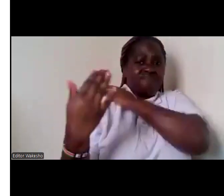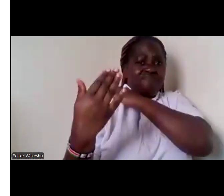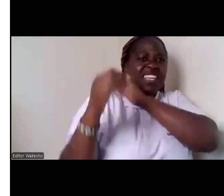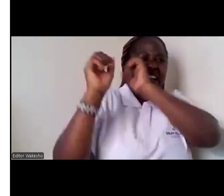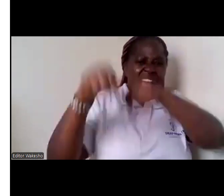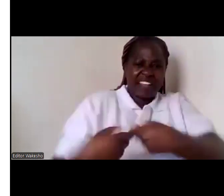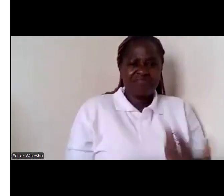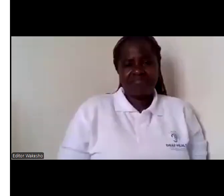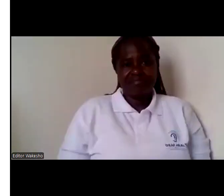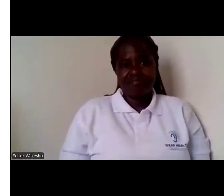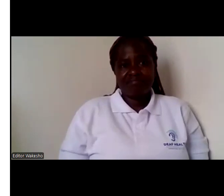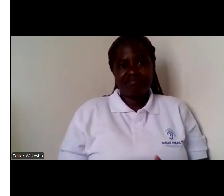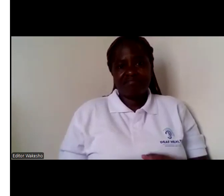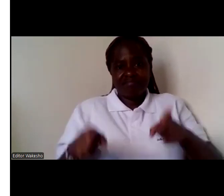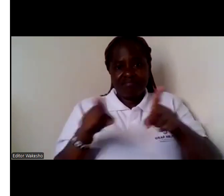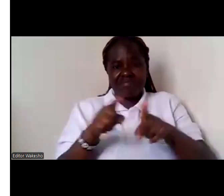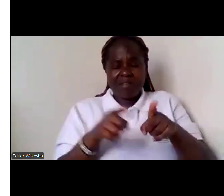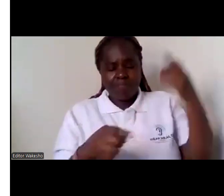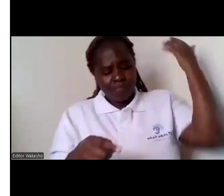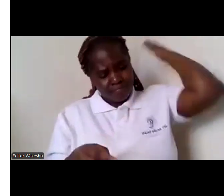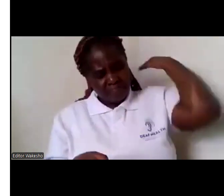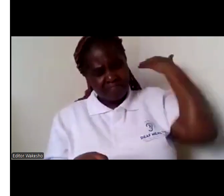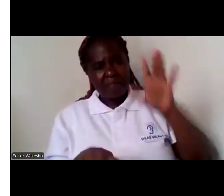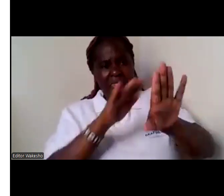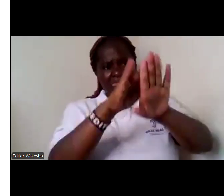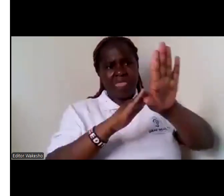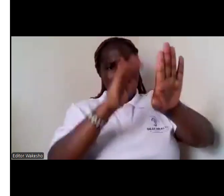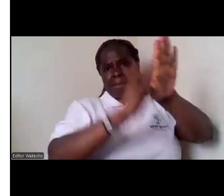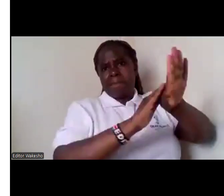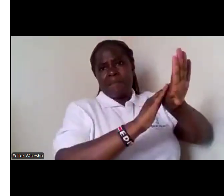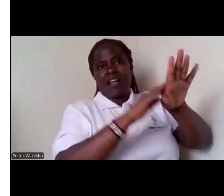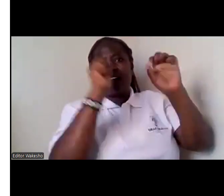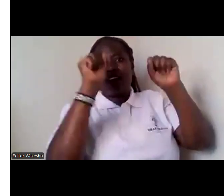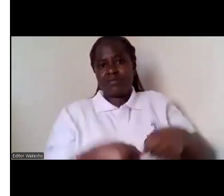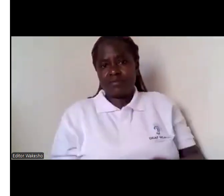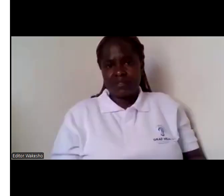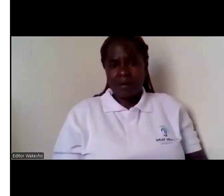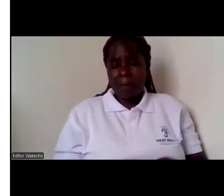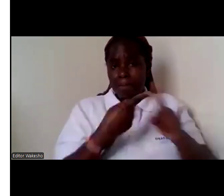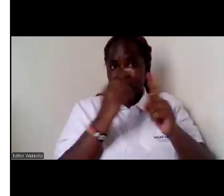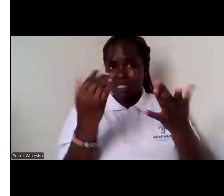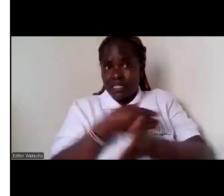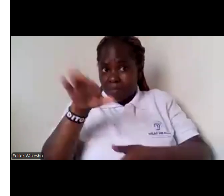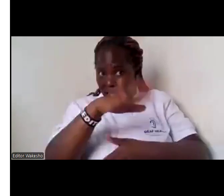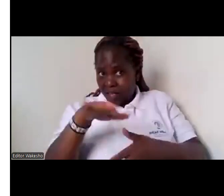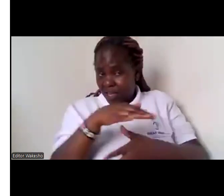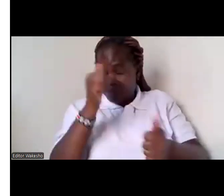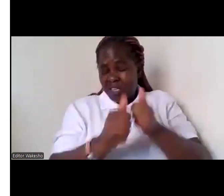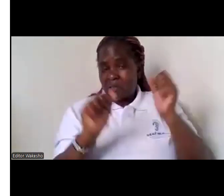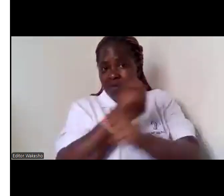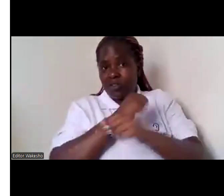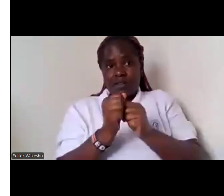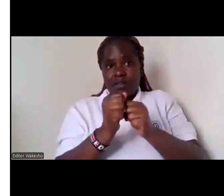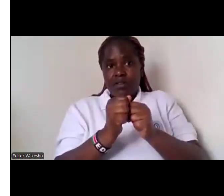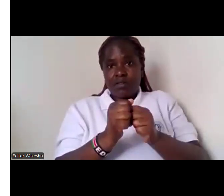and can also be put on the back. There are some certain places it cannot be put. For example, it should not be put